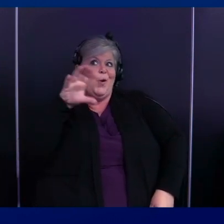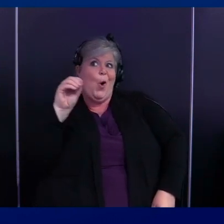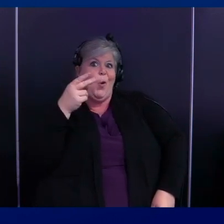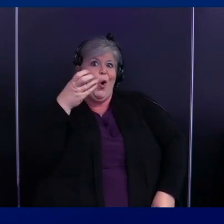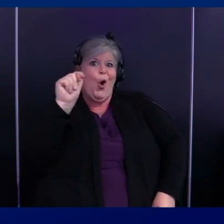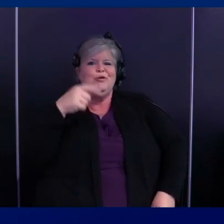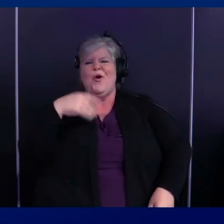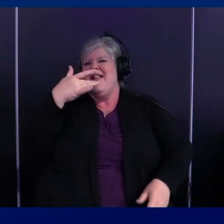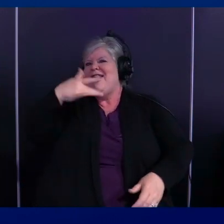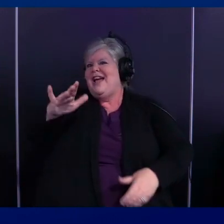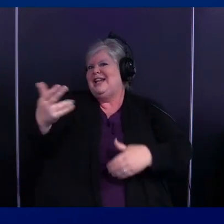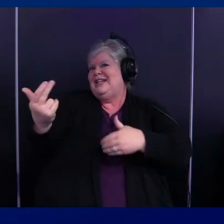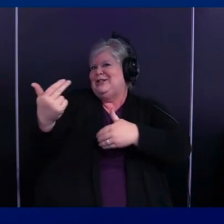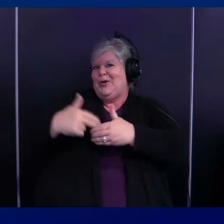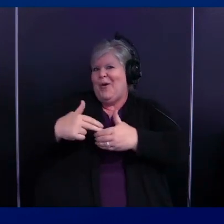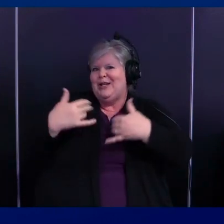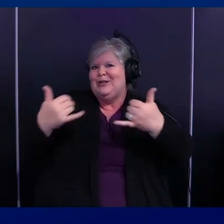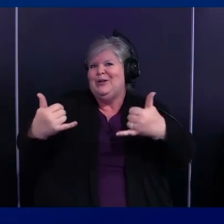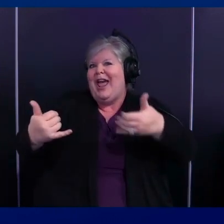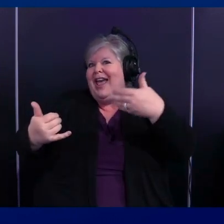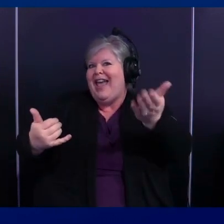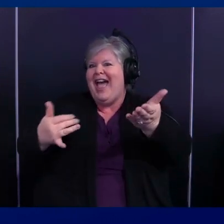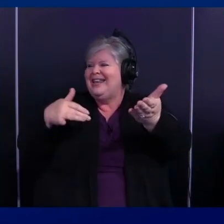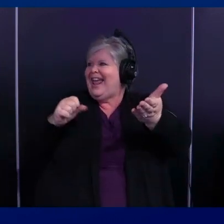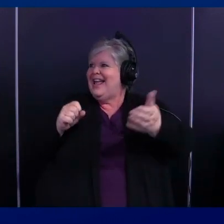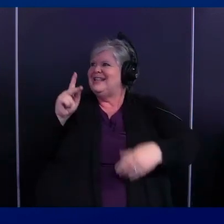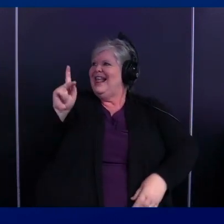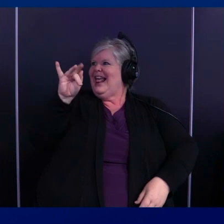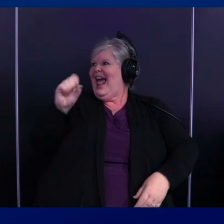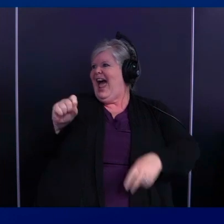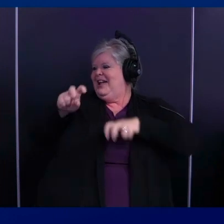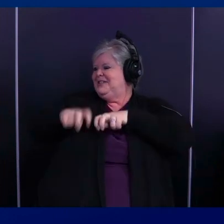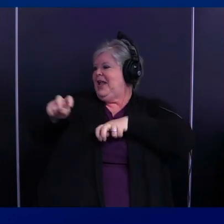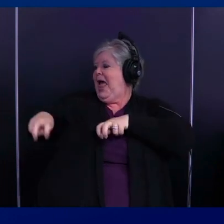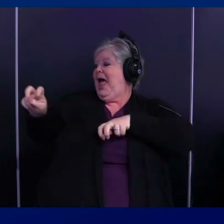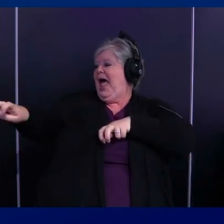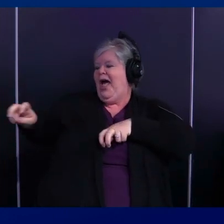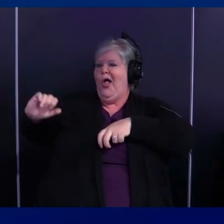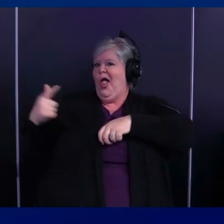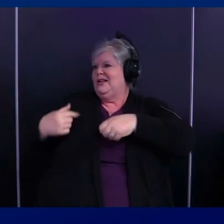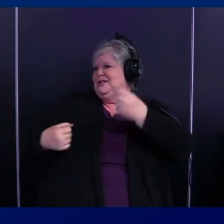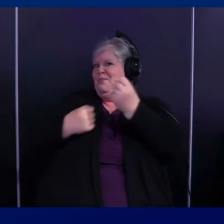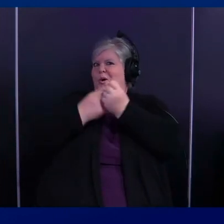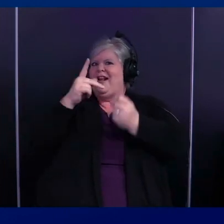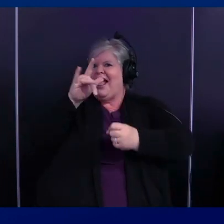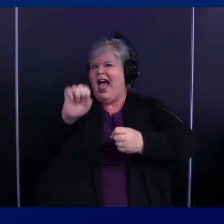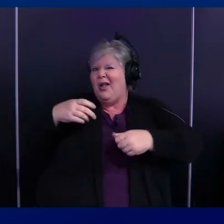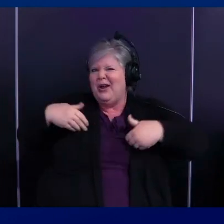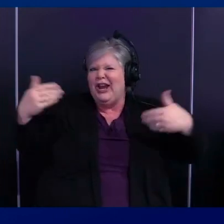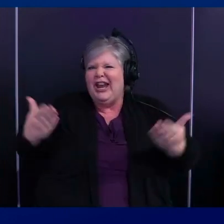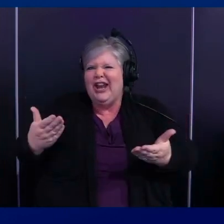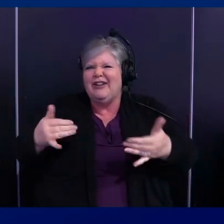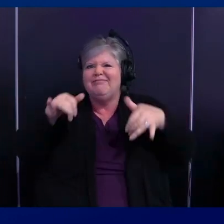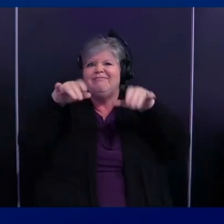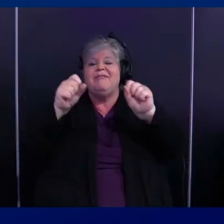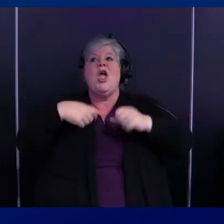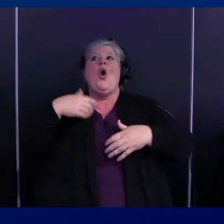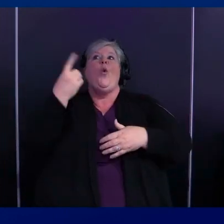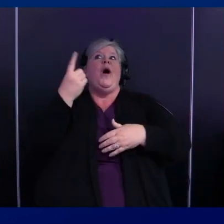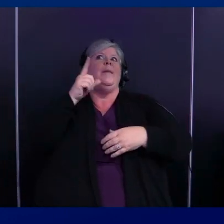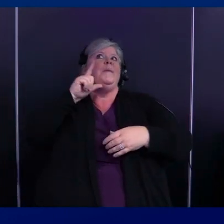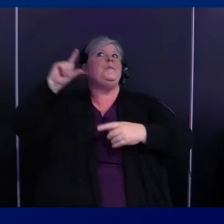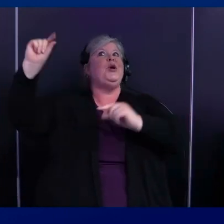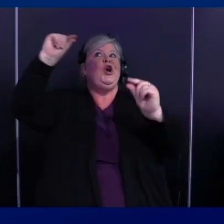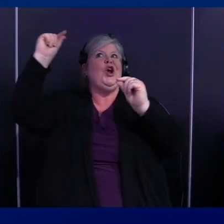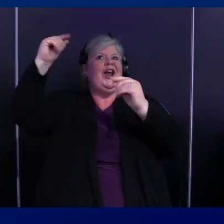to be joined today by The consortium of Kyles. Kyles are here. Yeah. And I have been told by a birdie that we're going to be talking